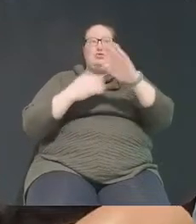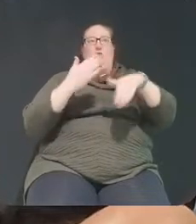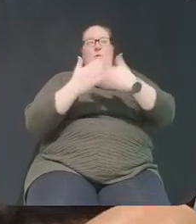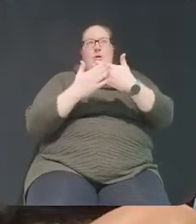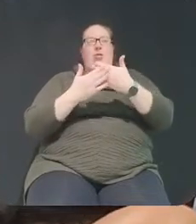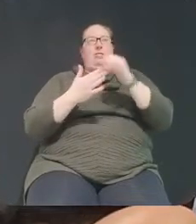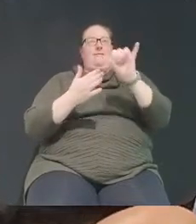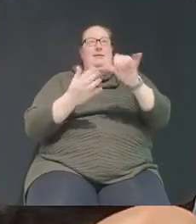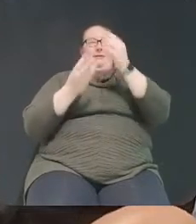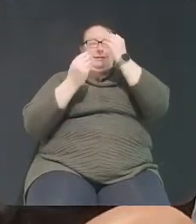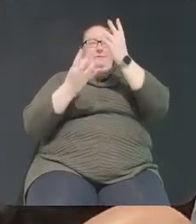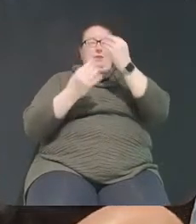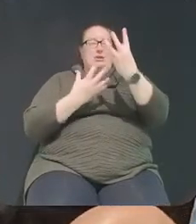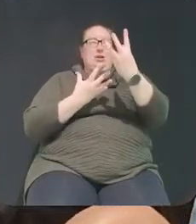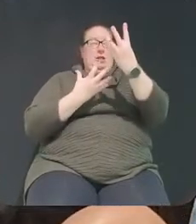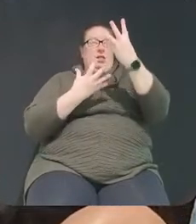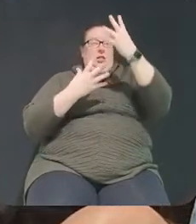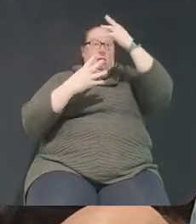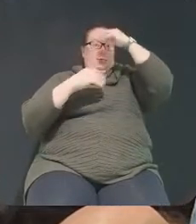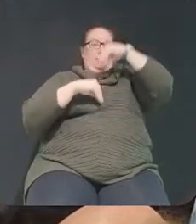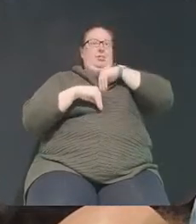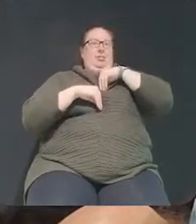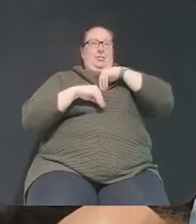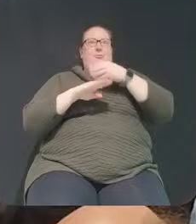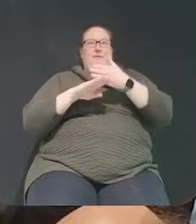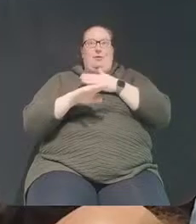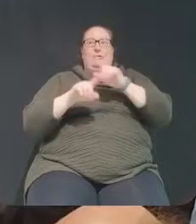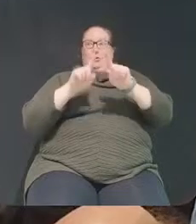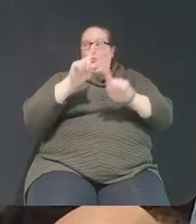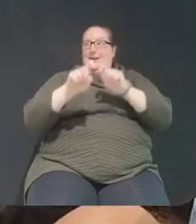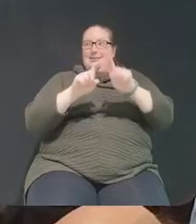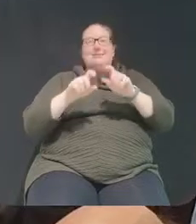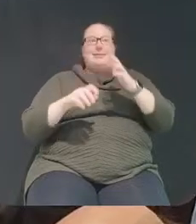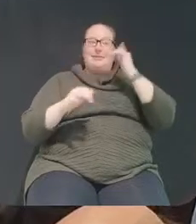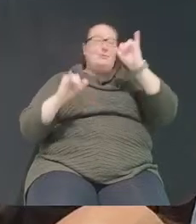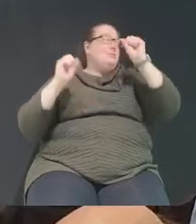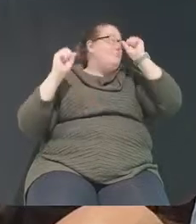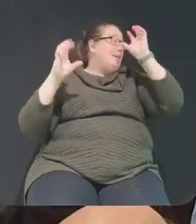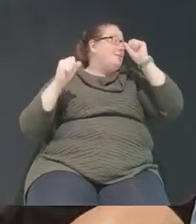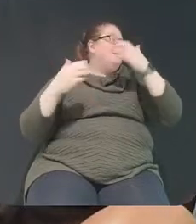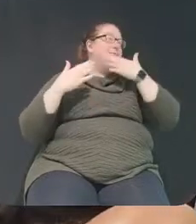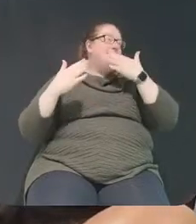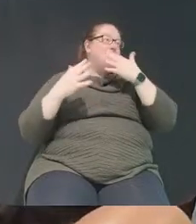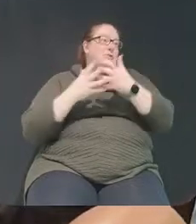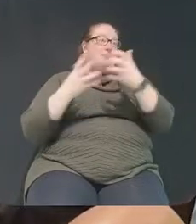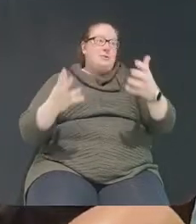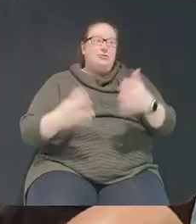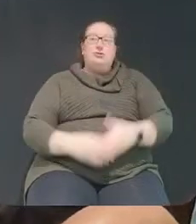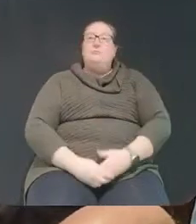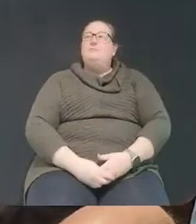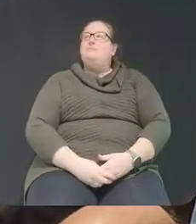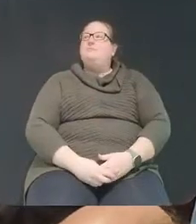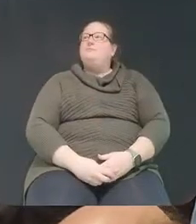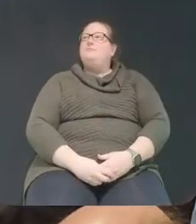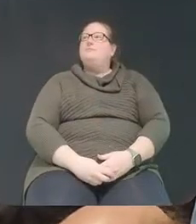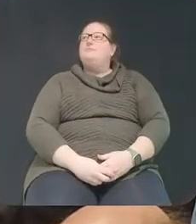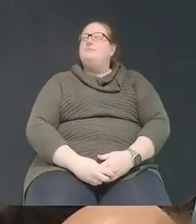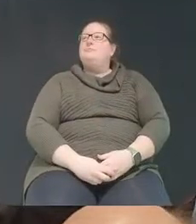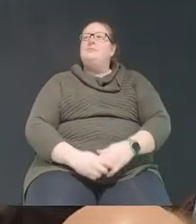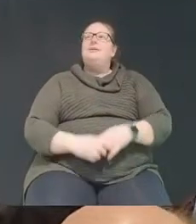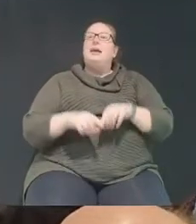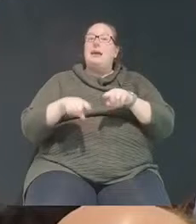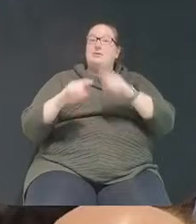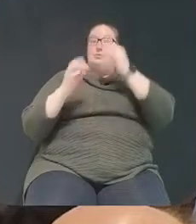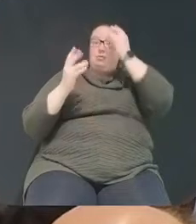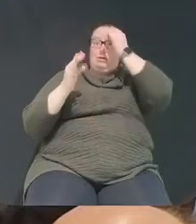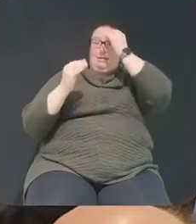that sit in before you ask them, though, because that was amazing. Thank you so much. But as that percolates,